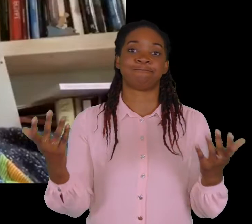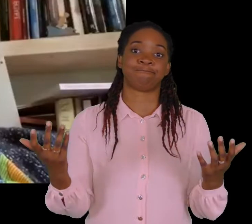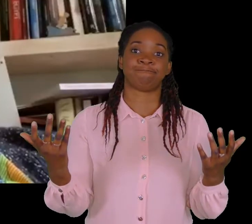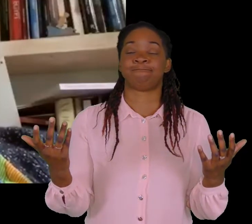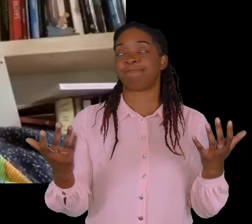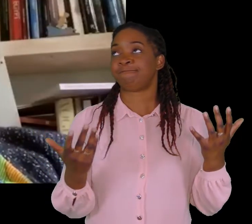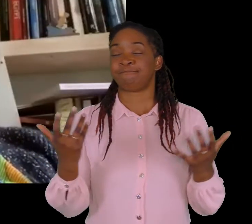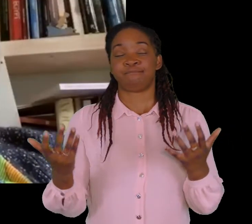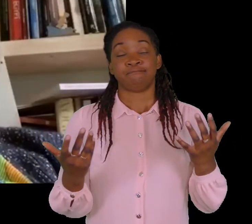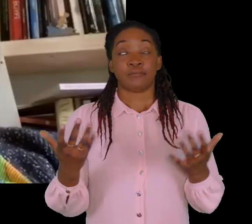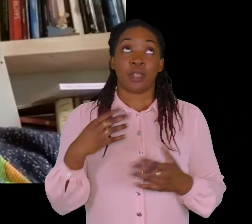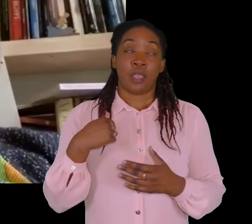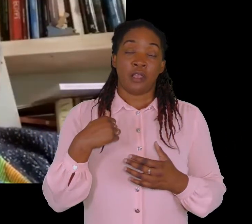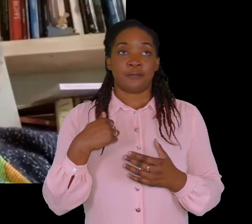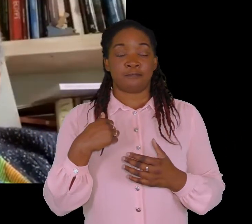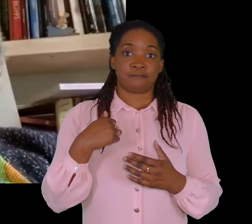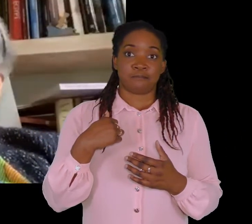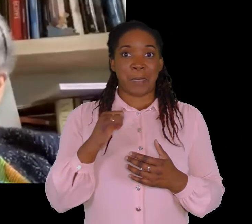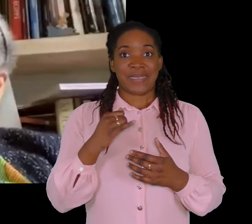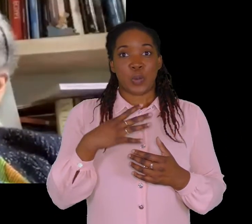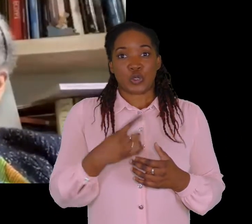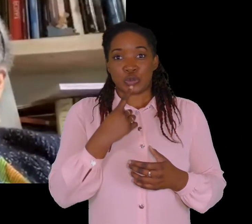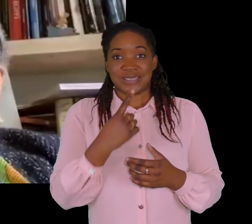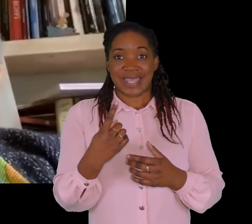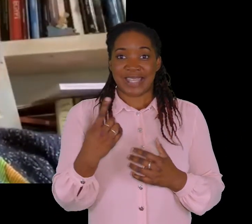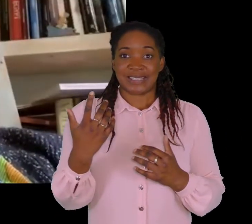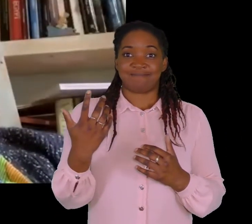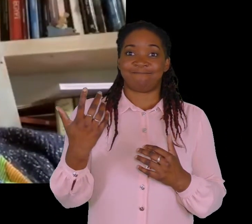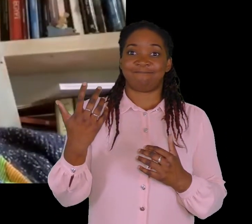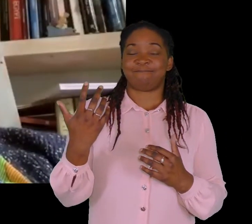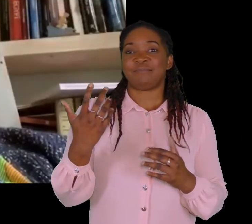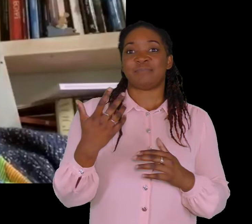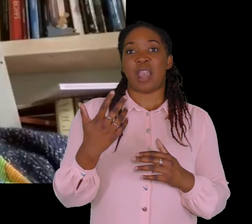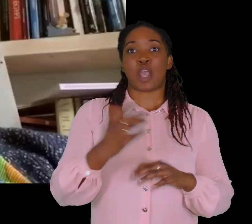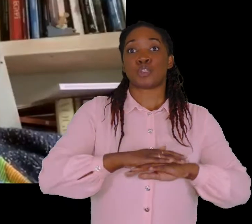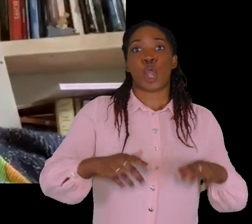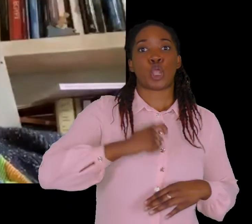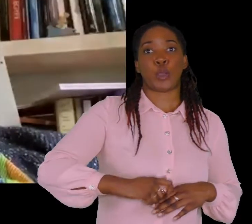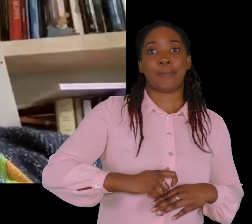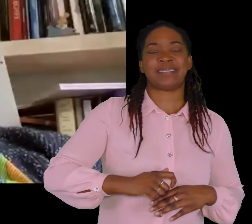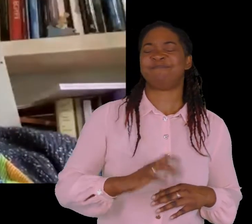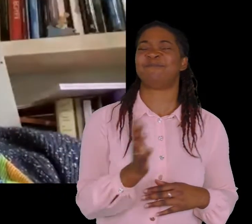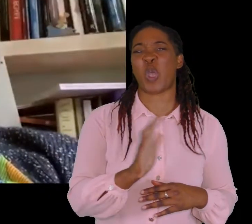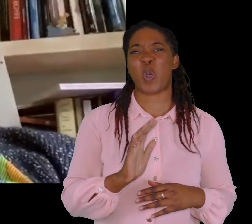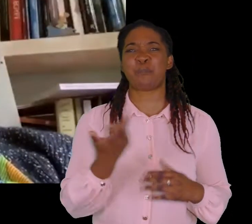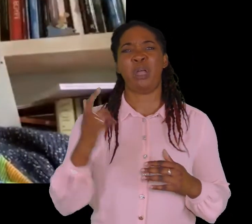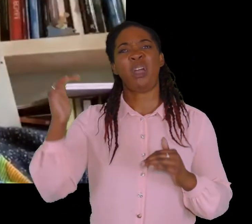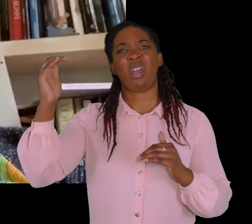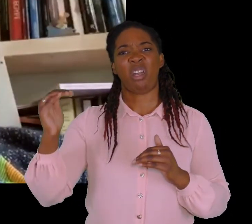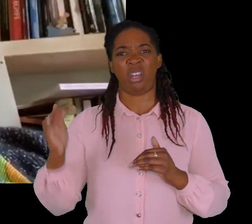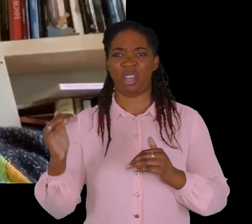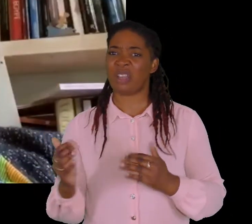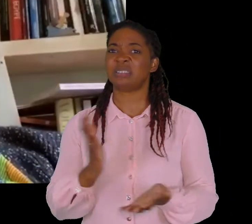maybe saying dehumanize is going too far, but it's not that much further. So, you know, you end up doing